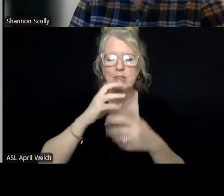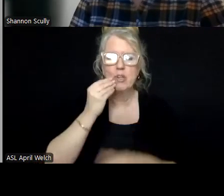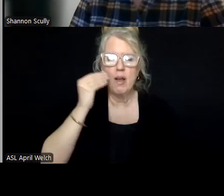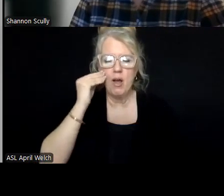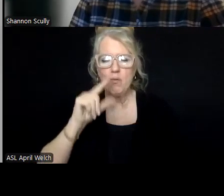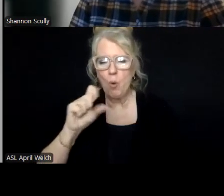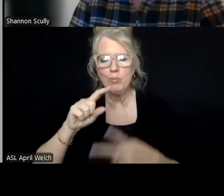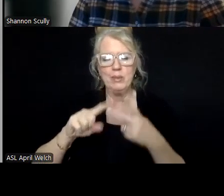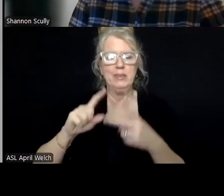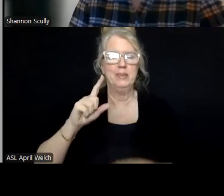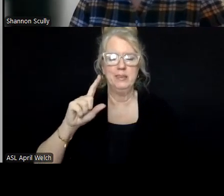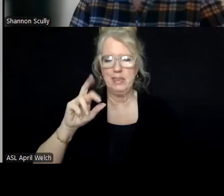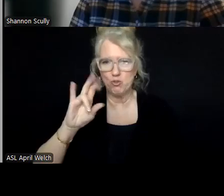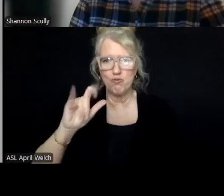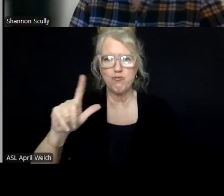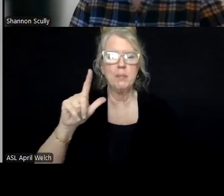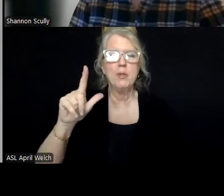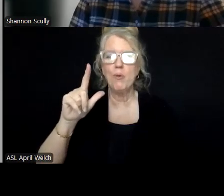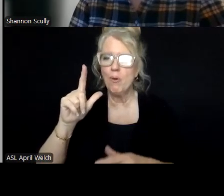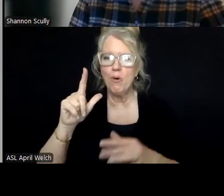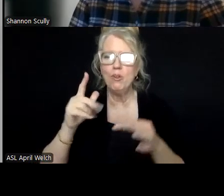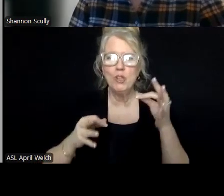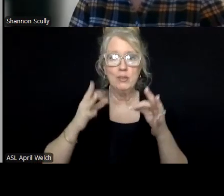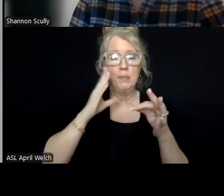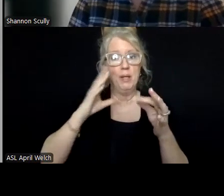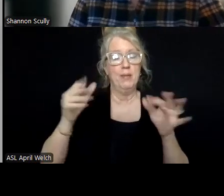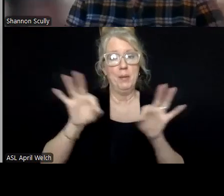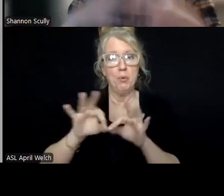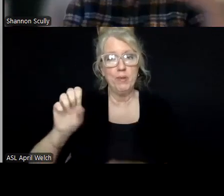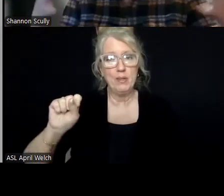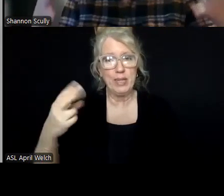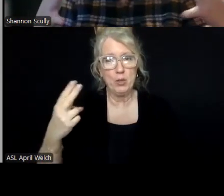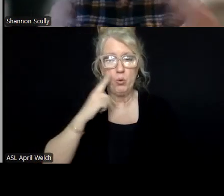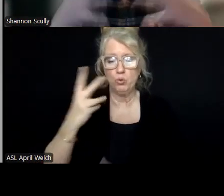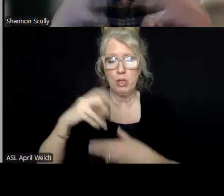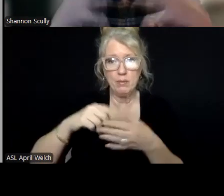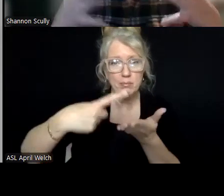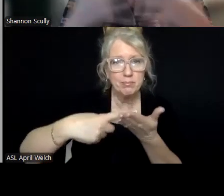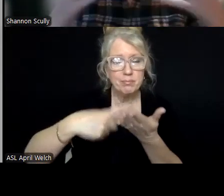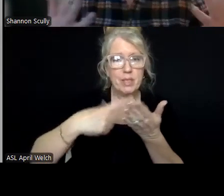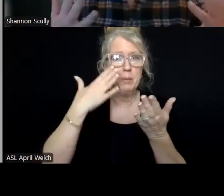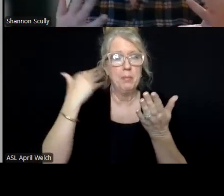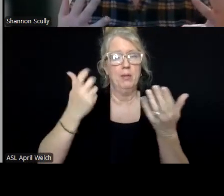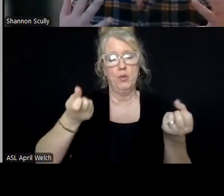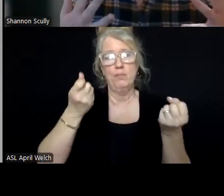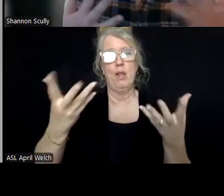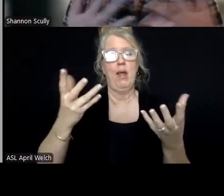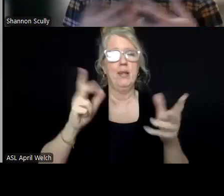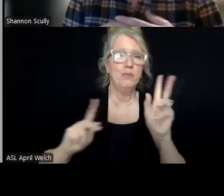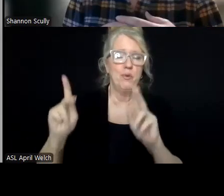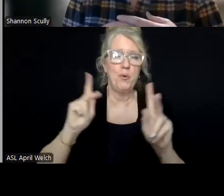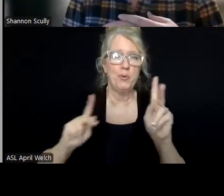justice system, that'll be incredibly important to make sure that those stakeholders are talking, especially given that I think a lot of folks